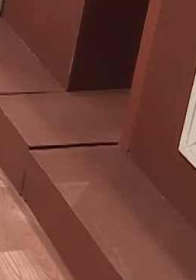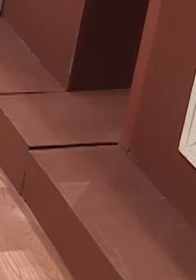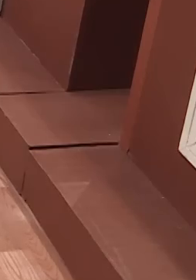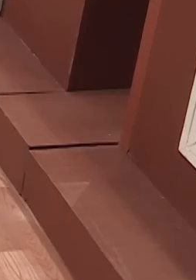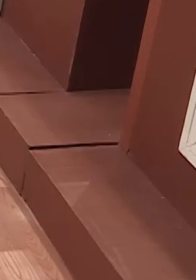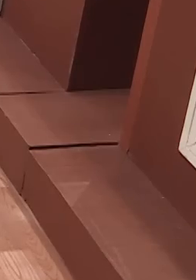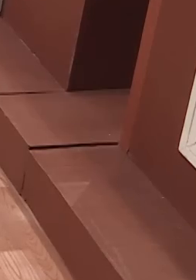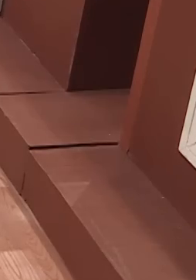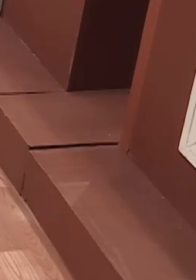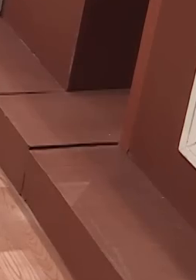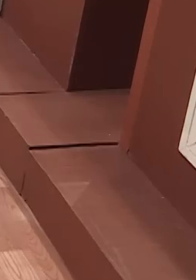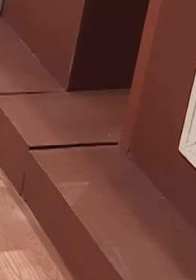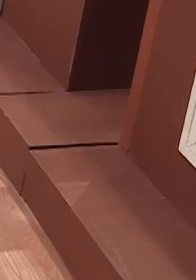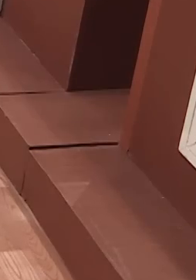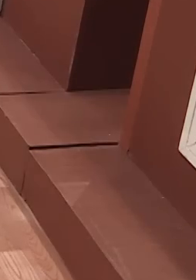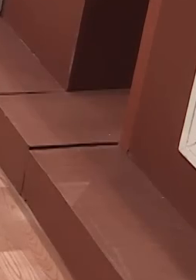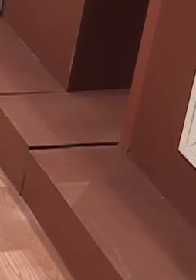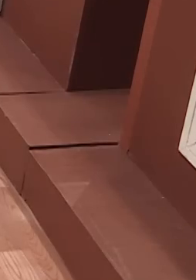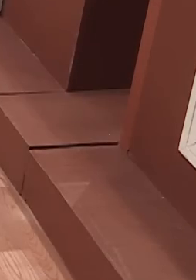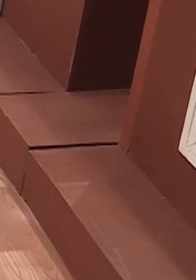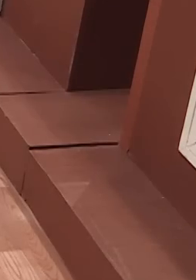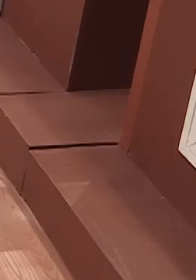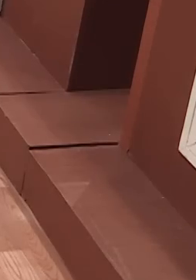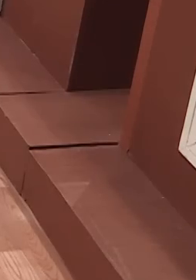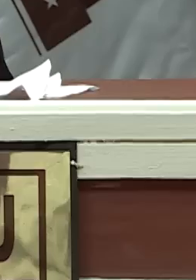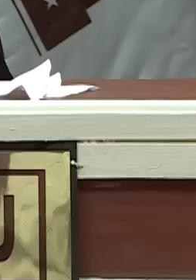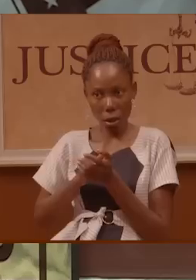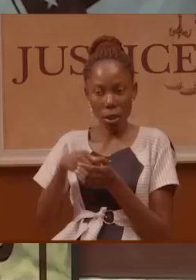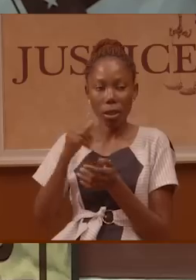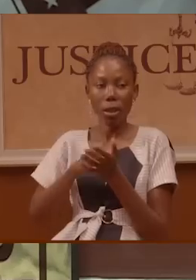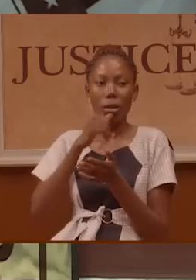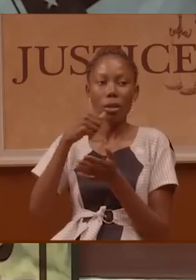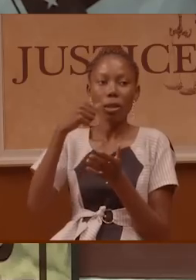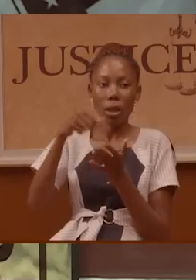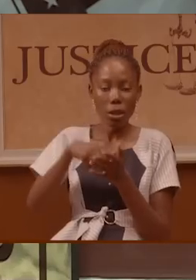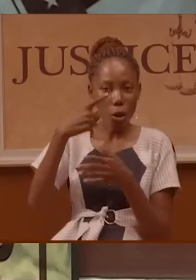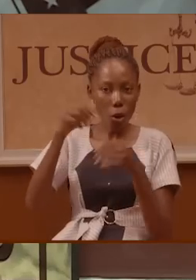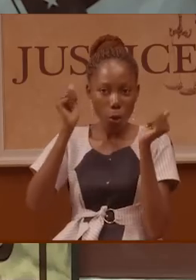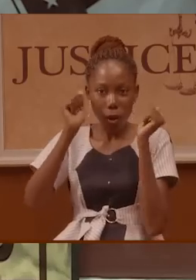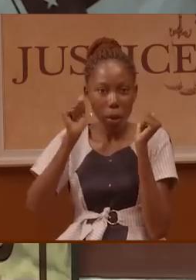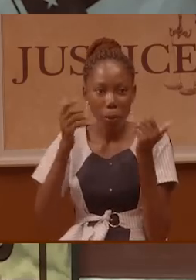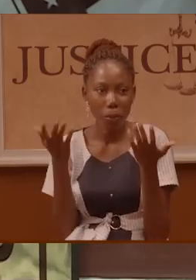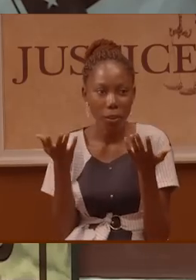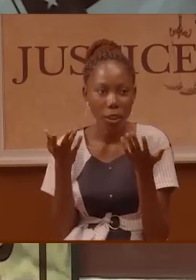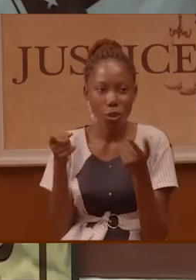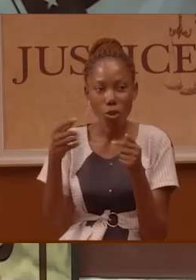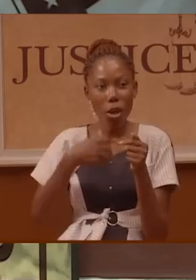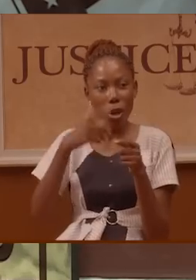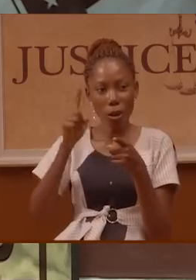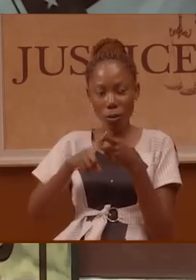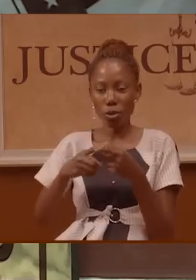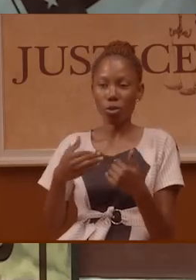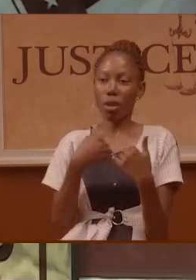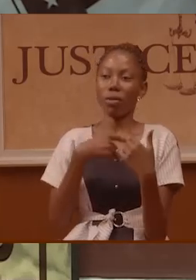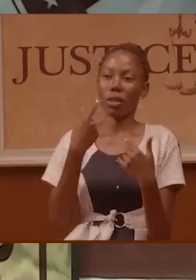trashed accordingly. And for that reason, the letter of administration. Yes, ma'am. Yes. So that's it. You have to obtain the